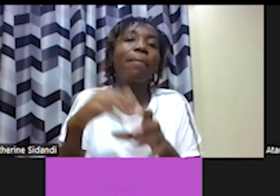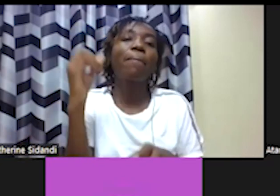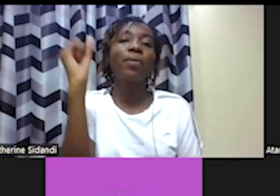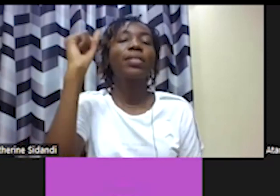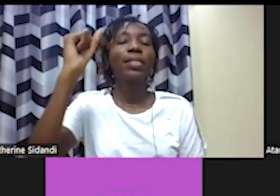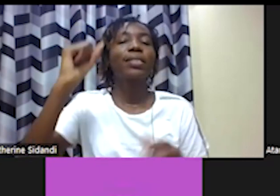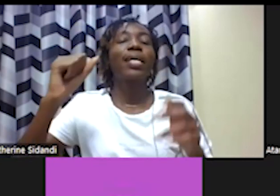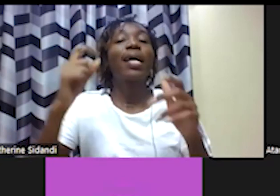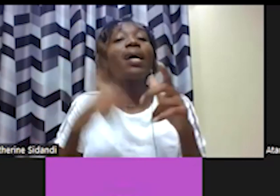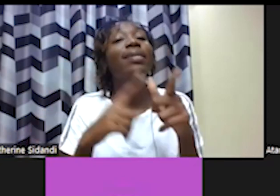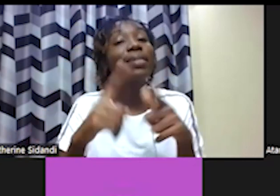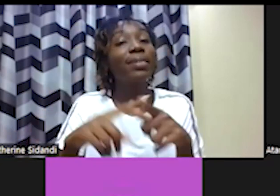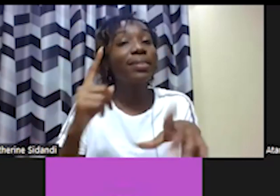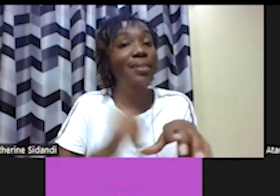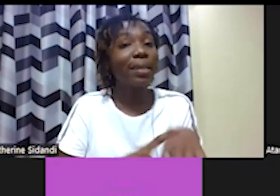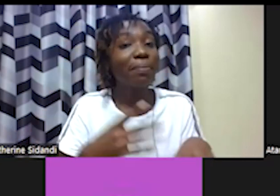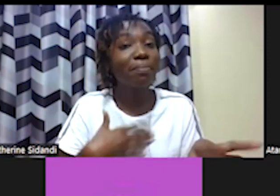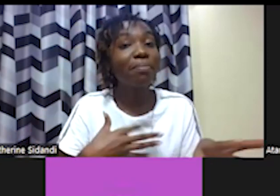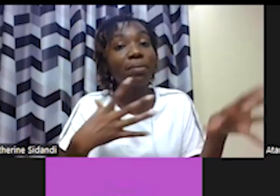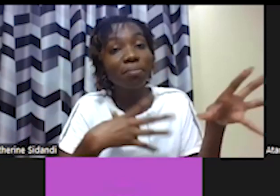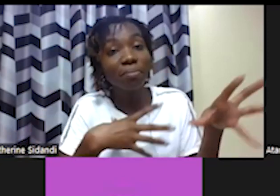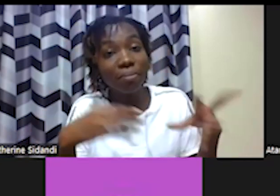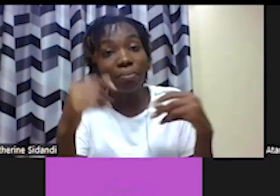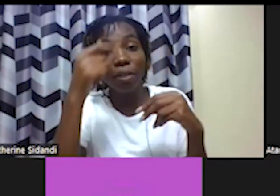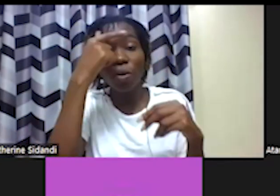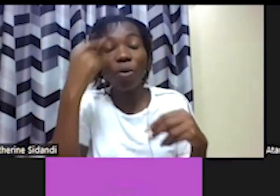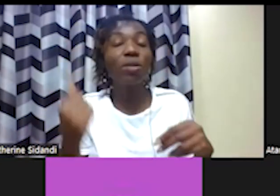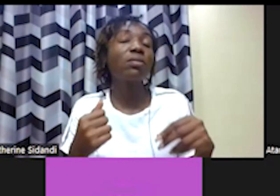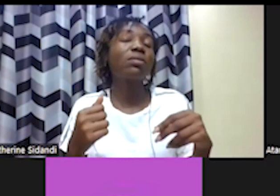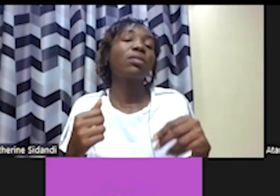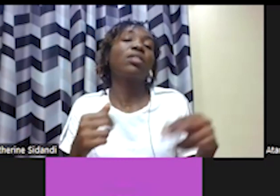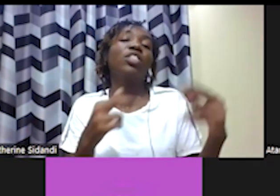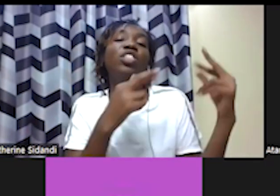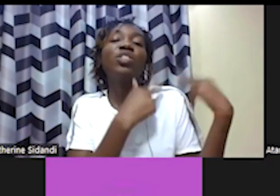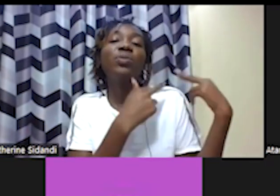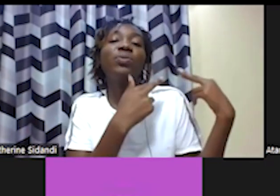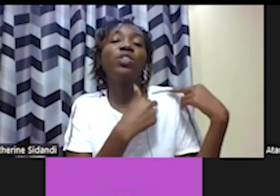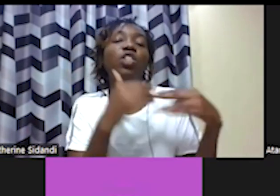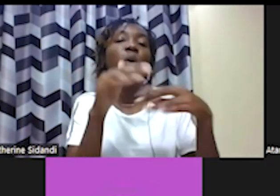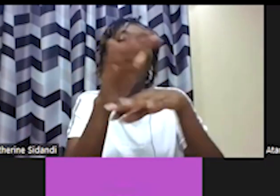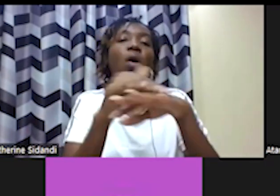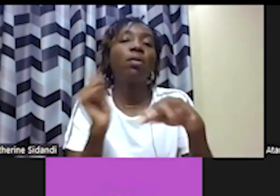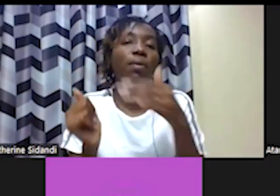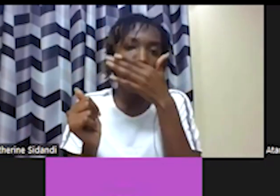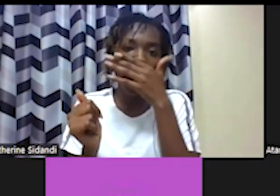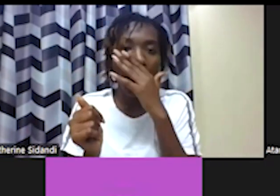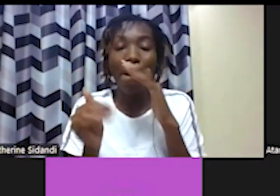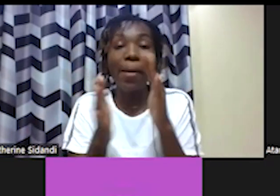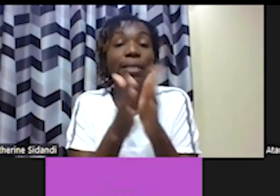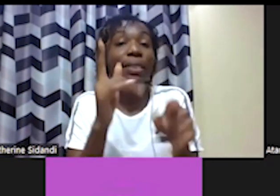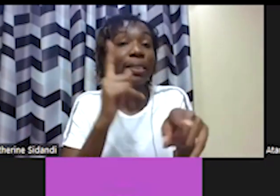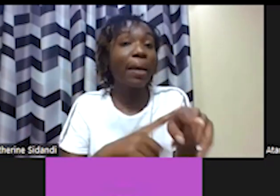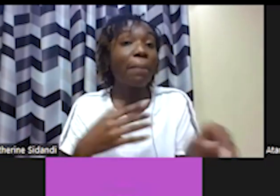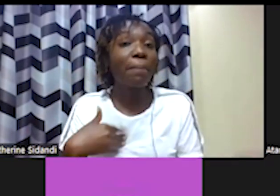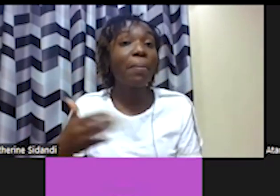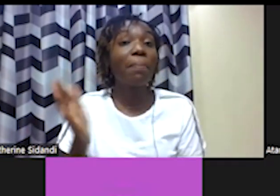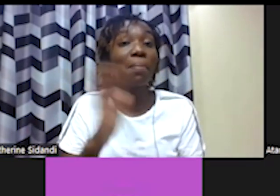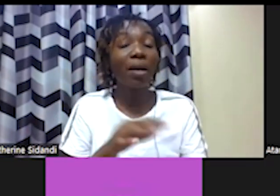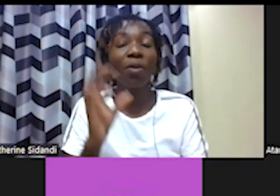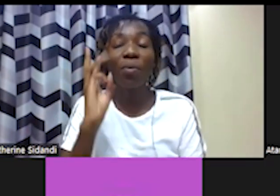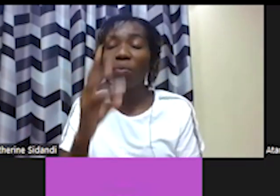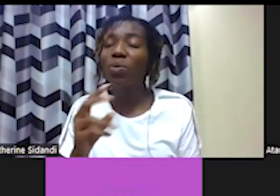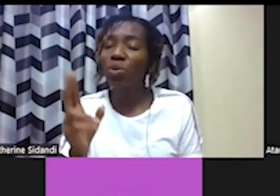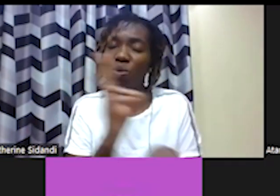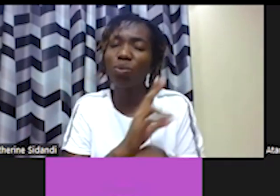leave, it's because duty has called. And when I come back, I will spend no matter a few minutes with